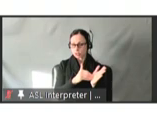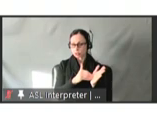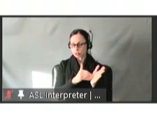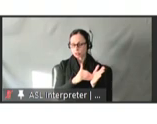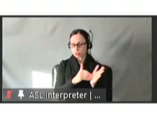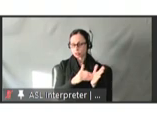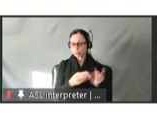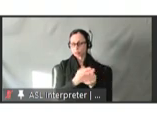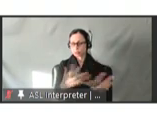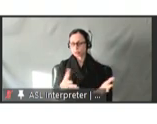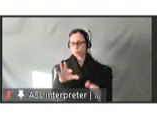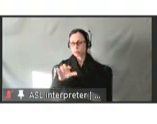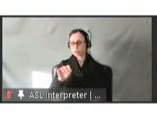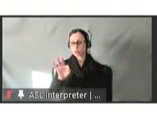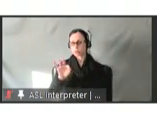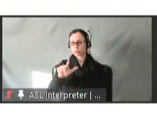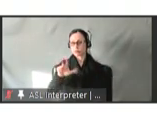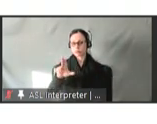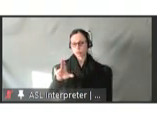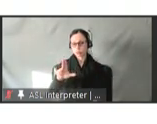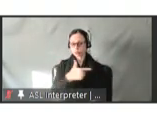seasonal flu shots to